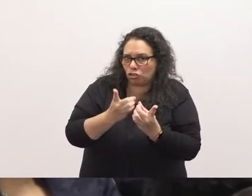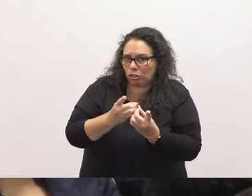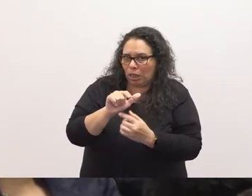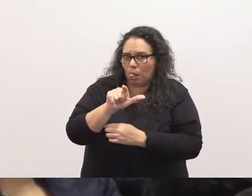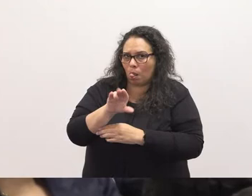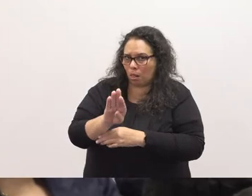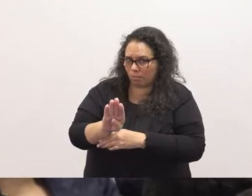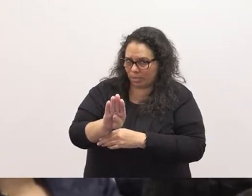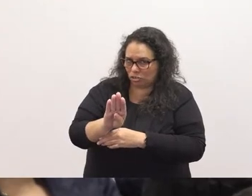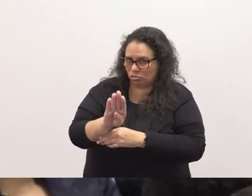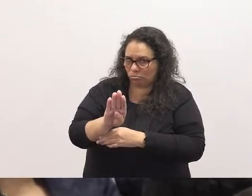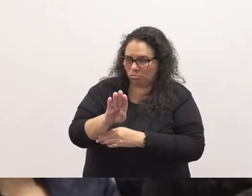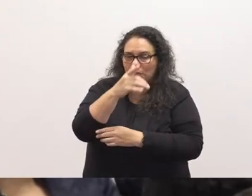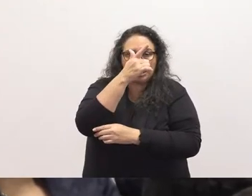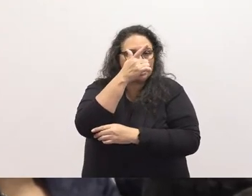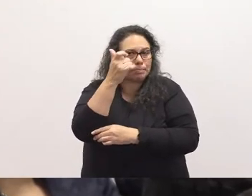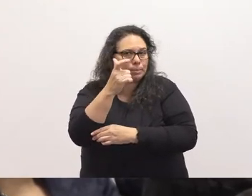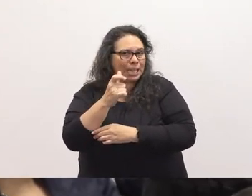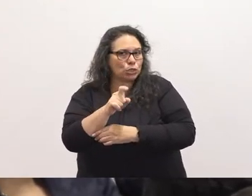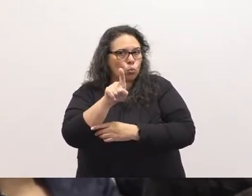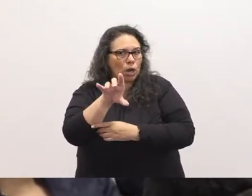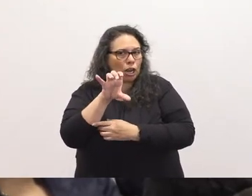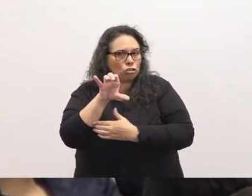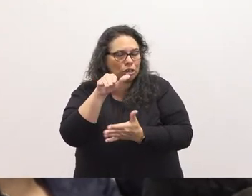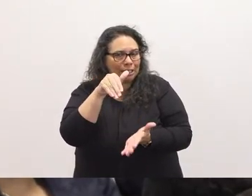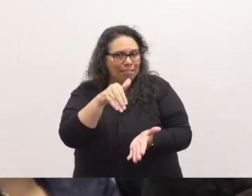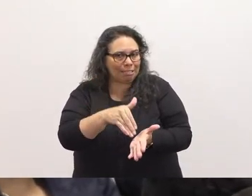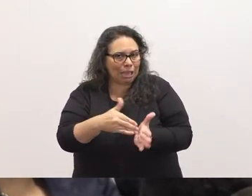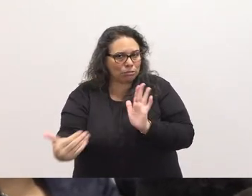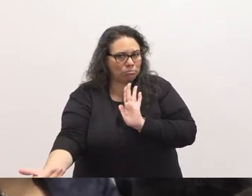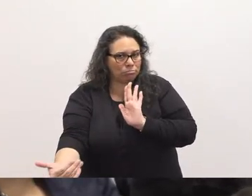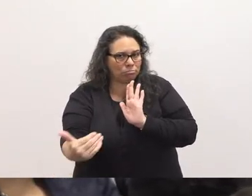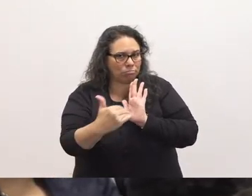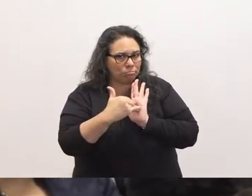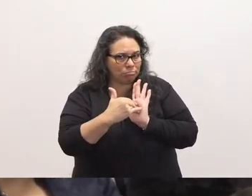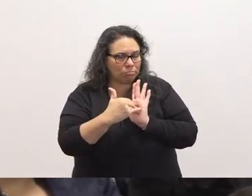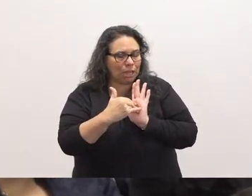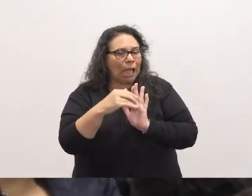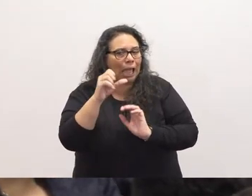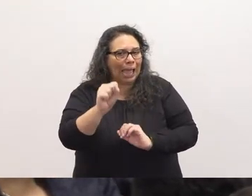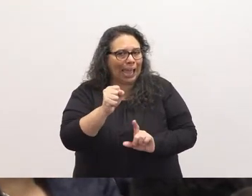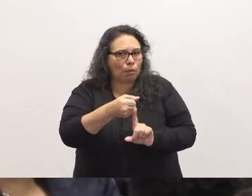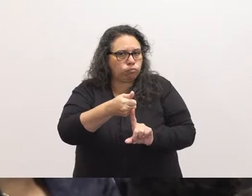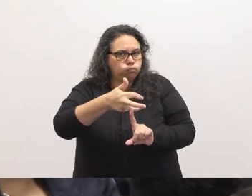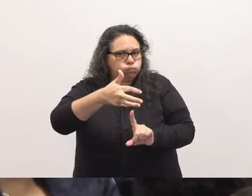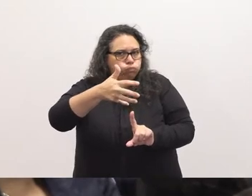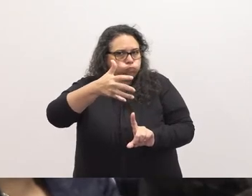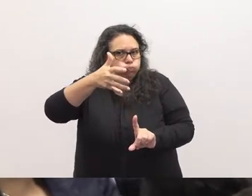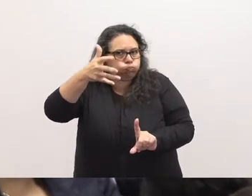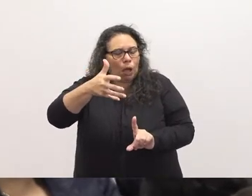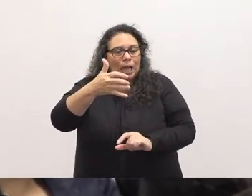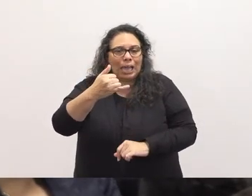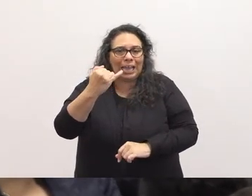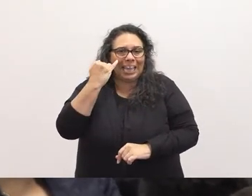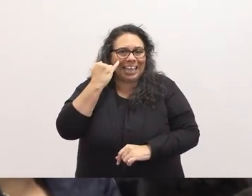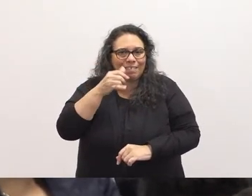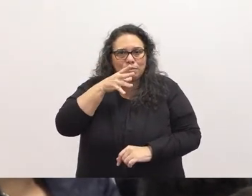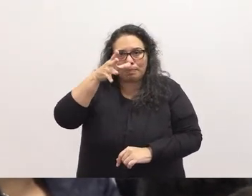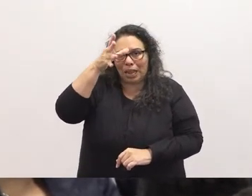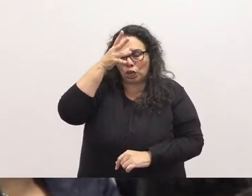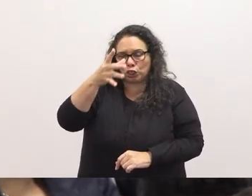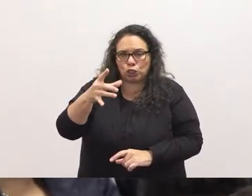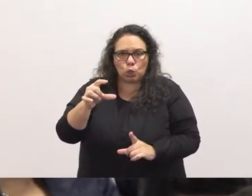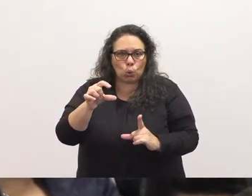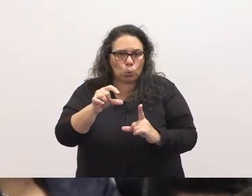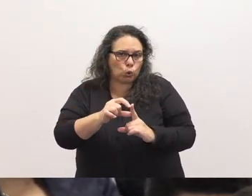Beach, because that $100,000 lawsuit can grow exponentially when parents realize that their words, their thoughts are not